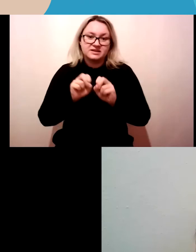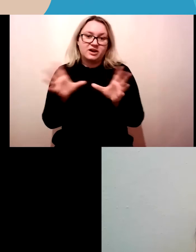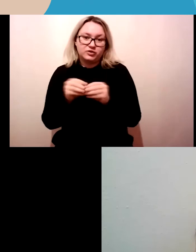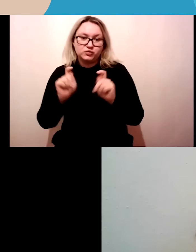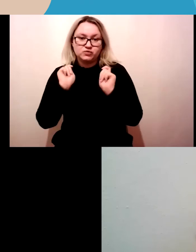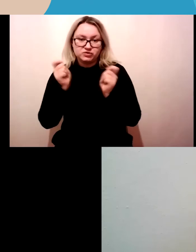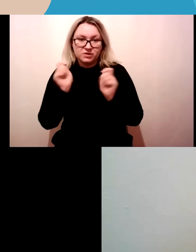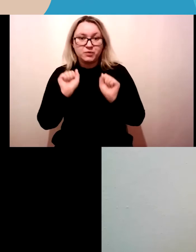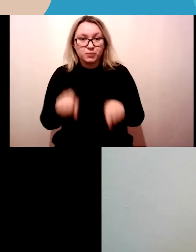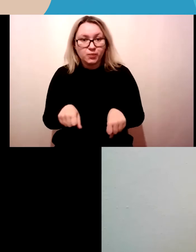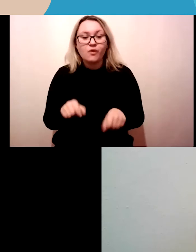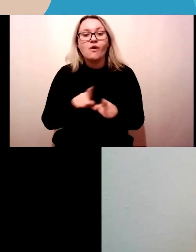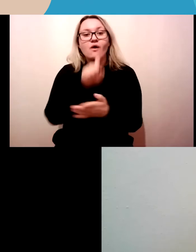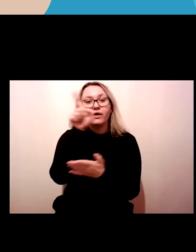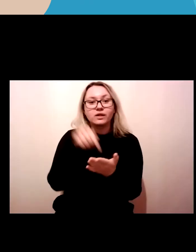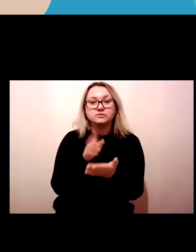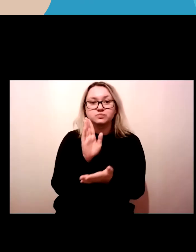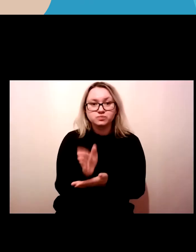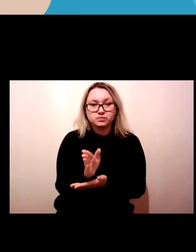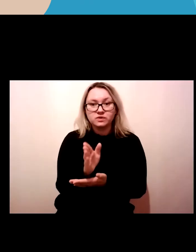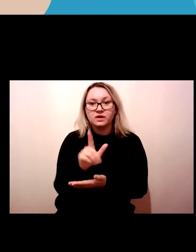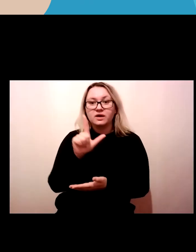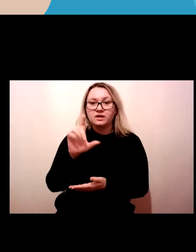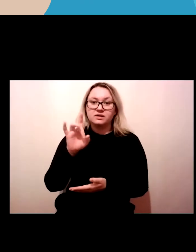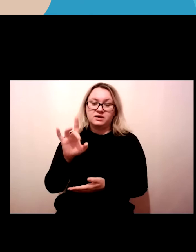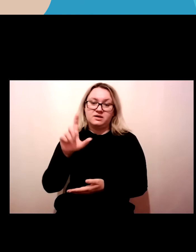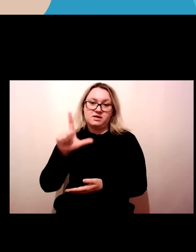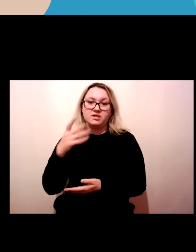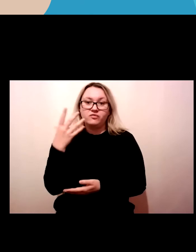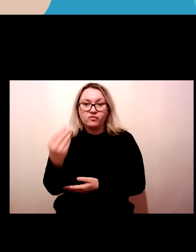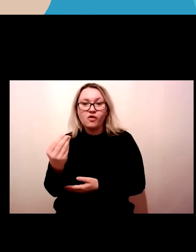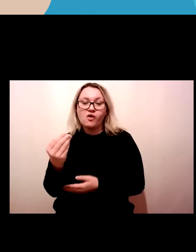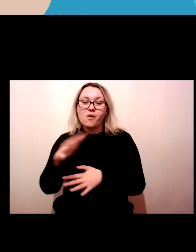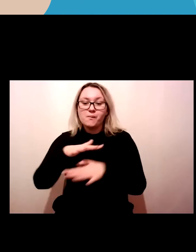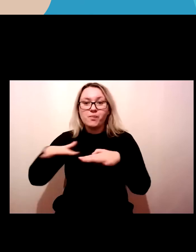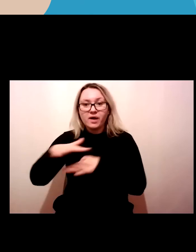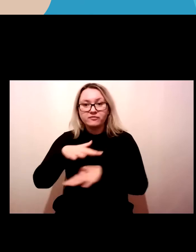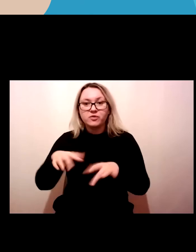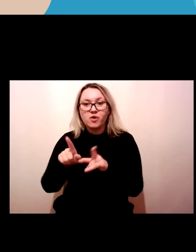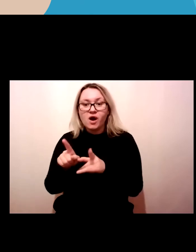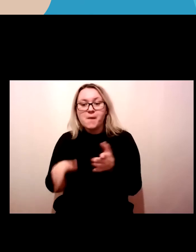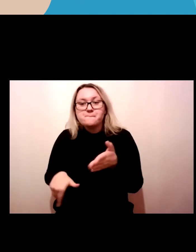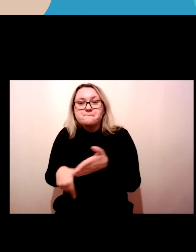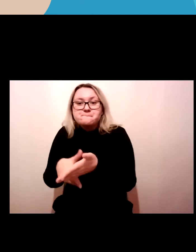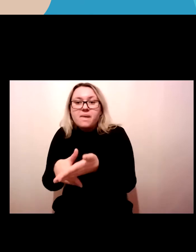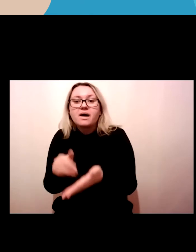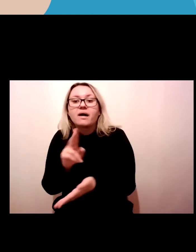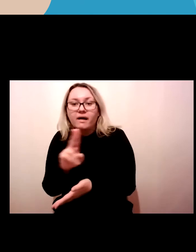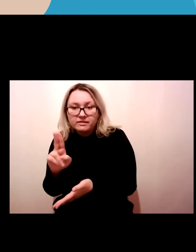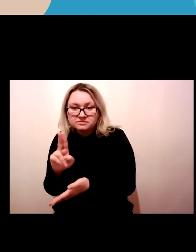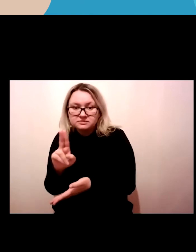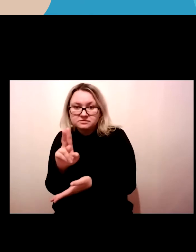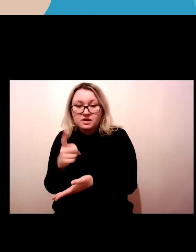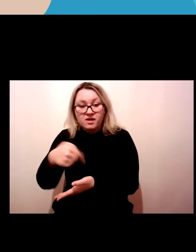a prize, and that's the prize is going to be a cup and a jumper. The question